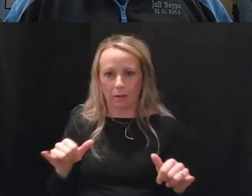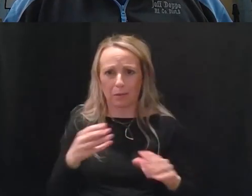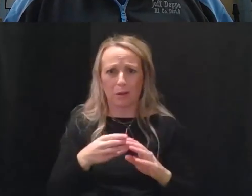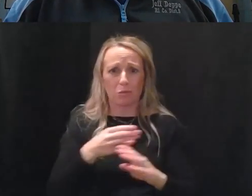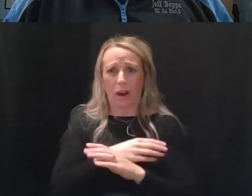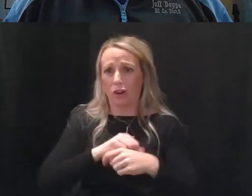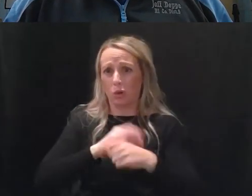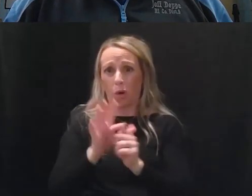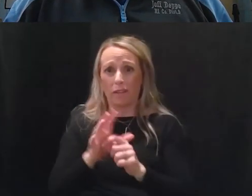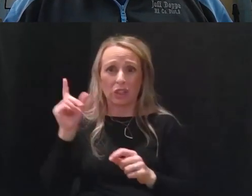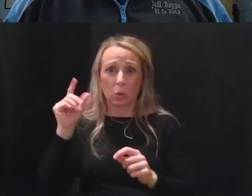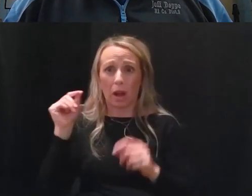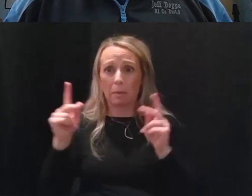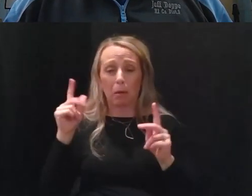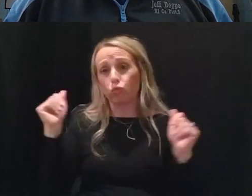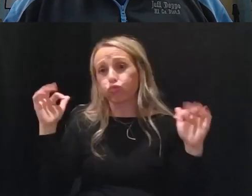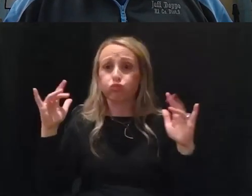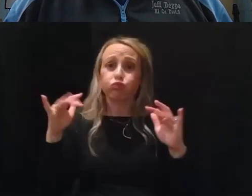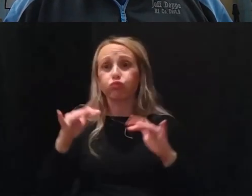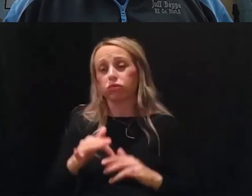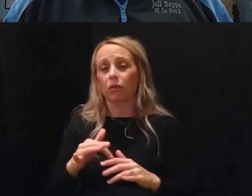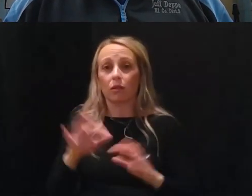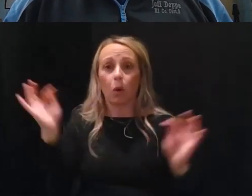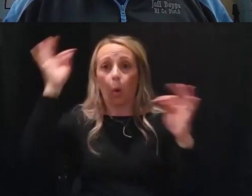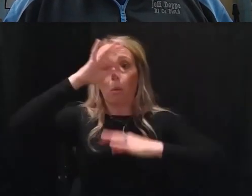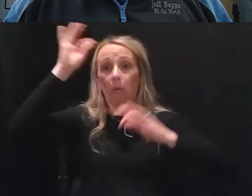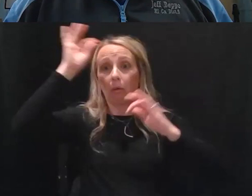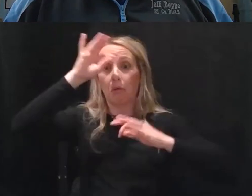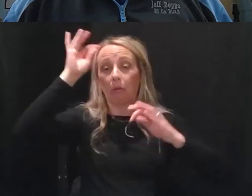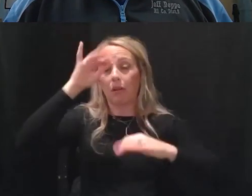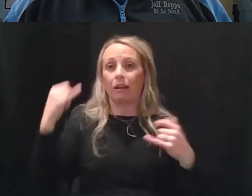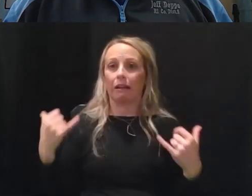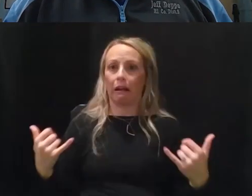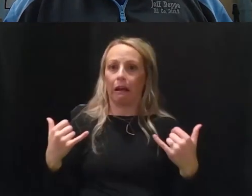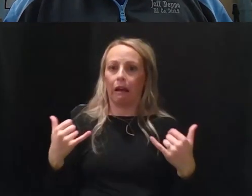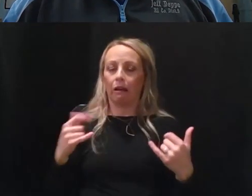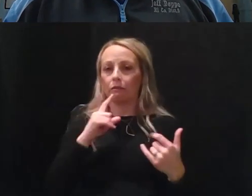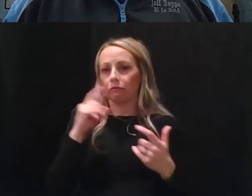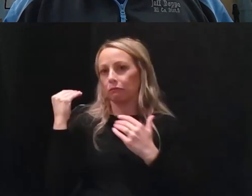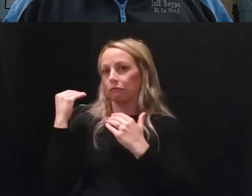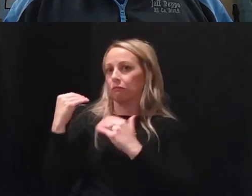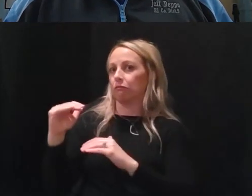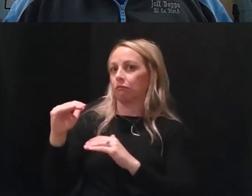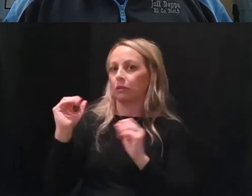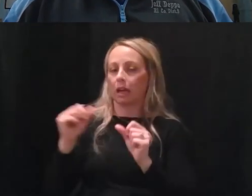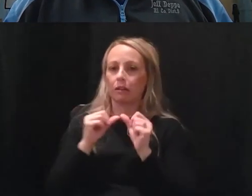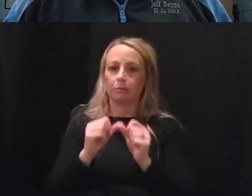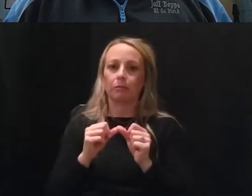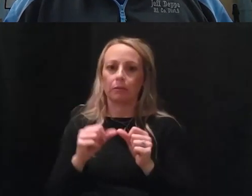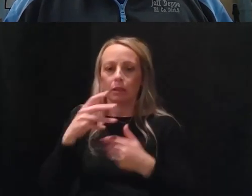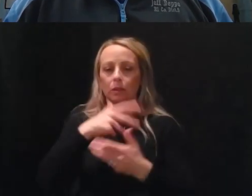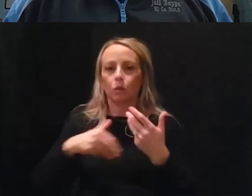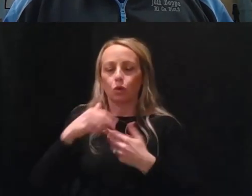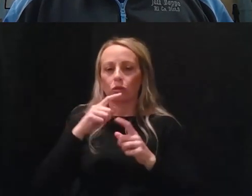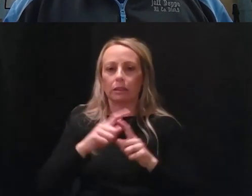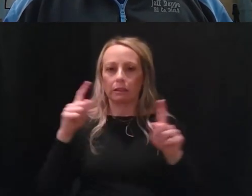let 20 people be on there and nobody thought a thing of it. So now we really limit it so we can maintain social distancing, and all